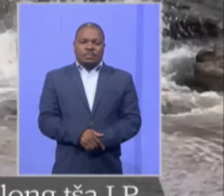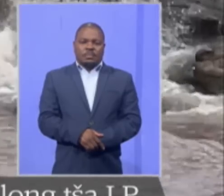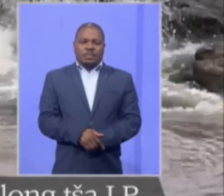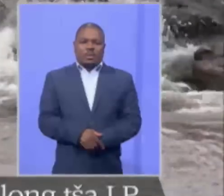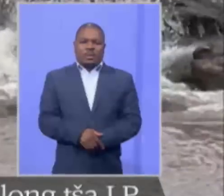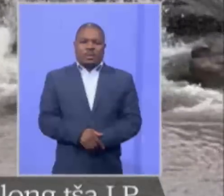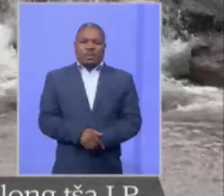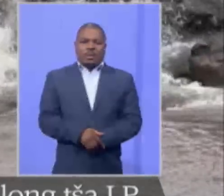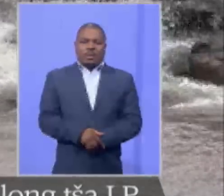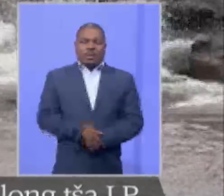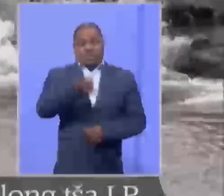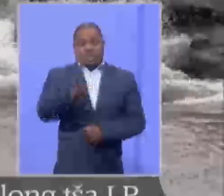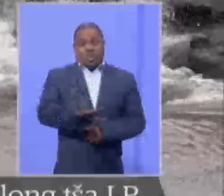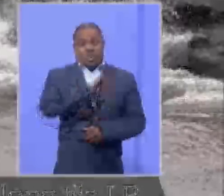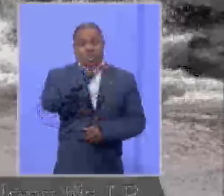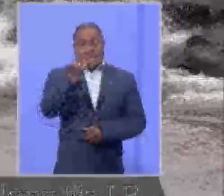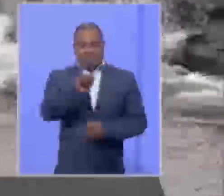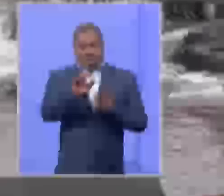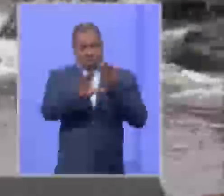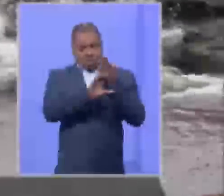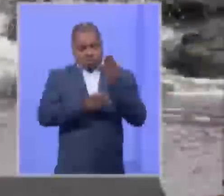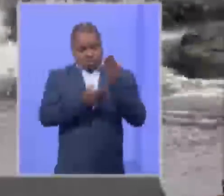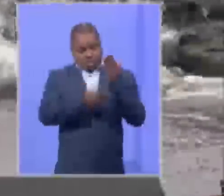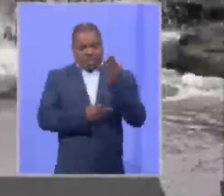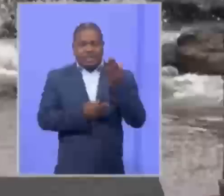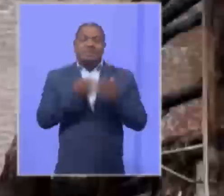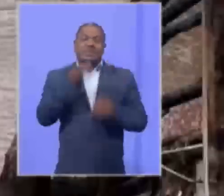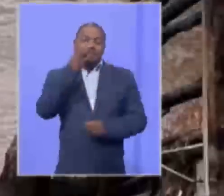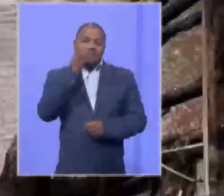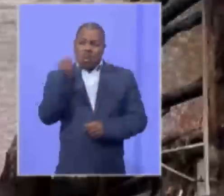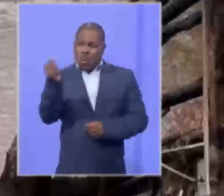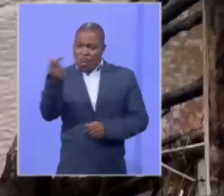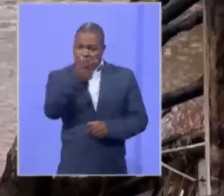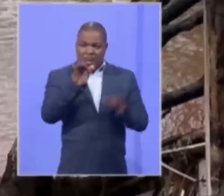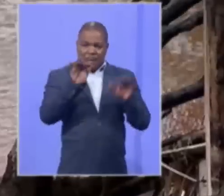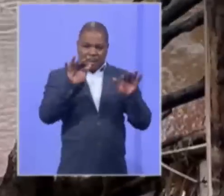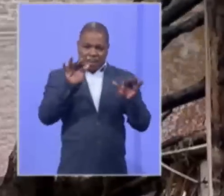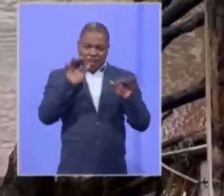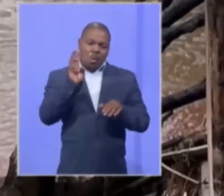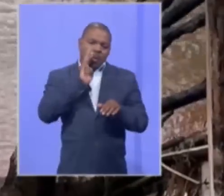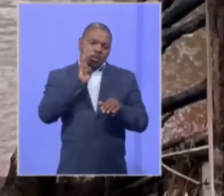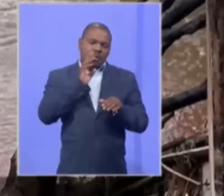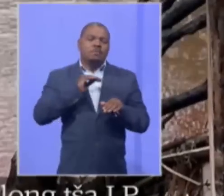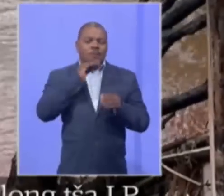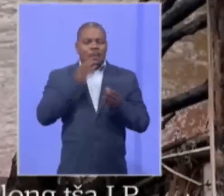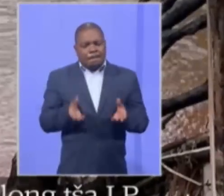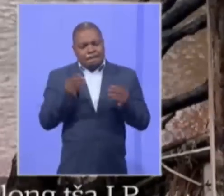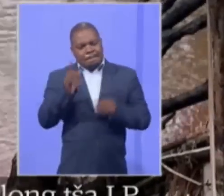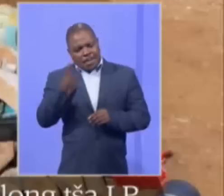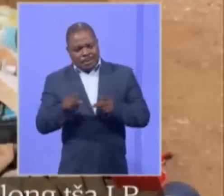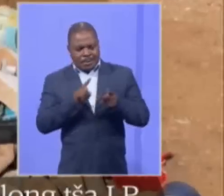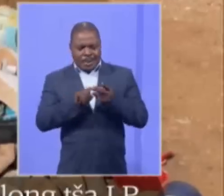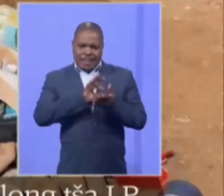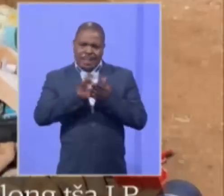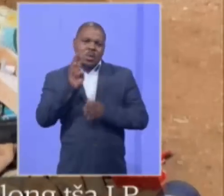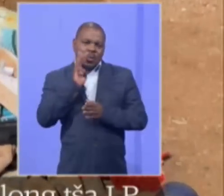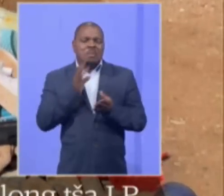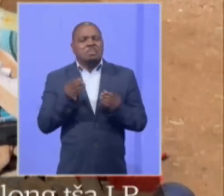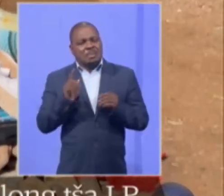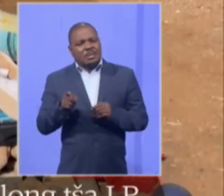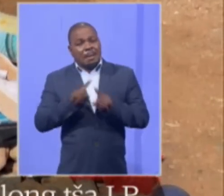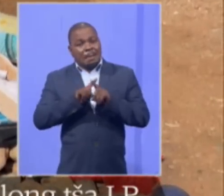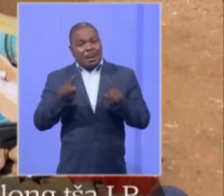Go ya ka molaotheo wa Afrika Borwa batho ka moka ba na le tokelo ya go hwetša meetse ao a lekanego le go hlweka e fela go badudi